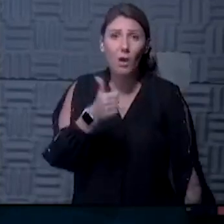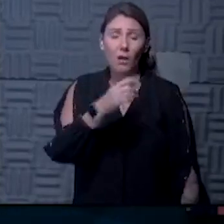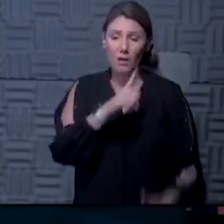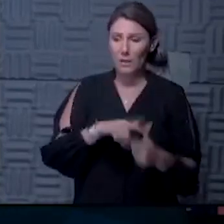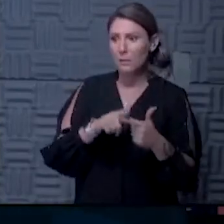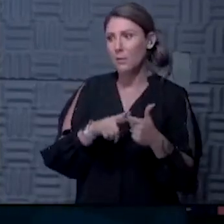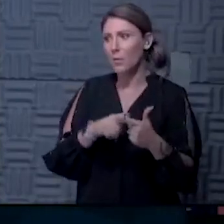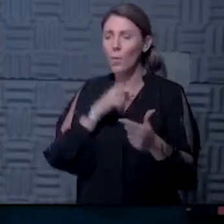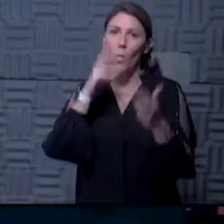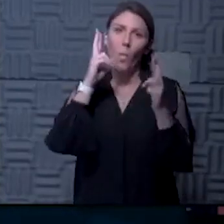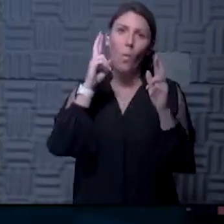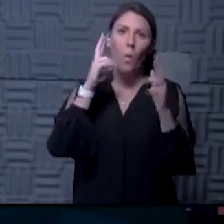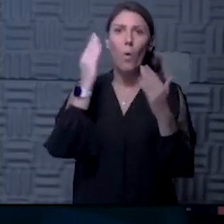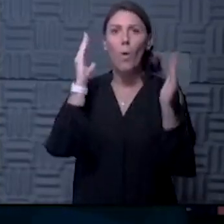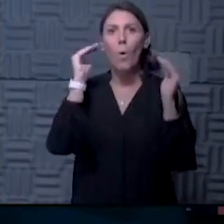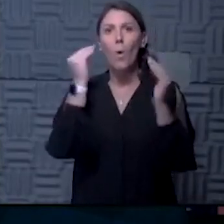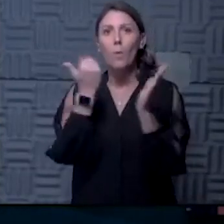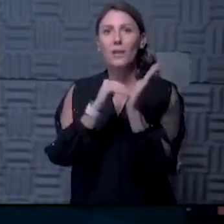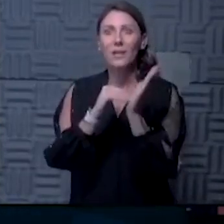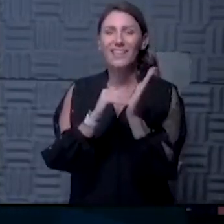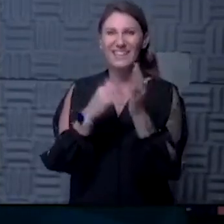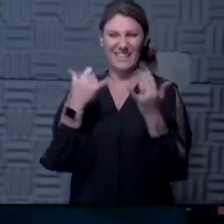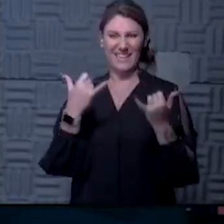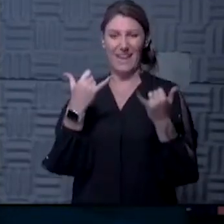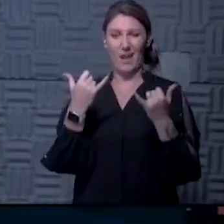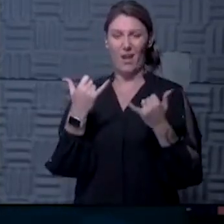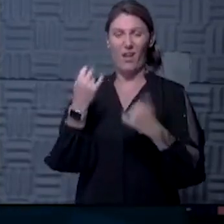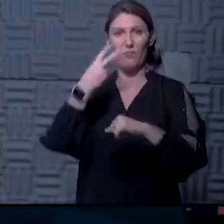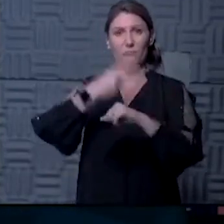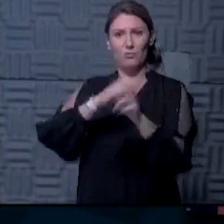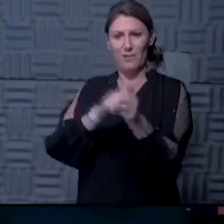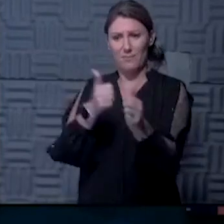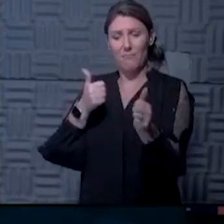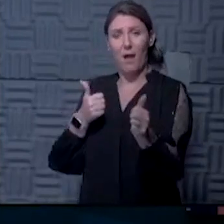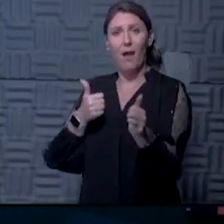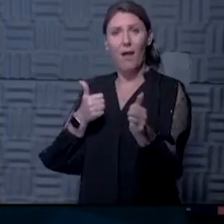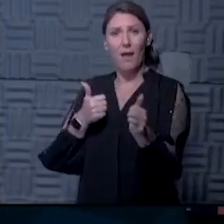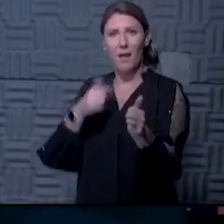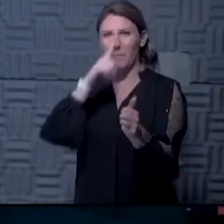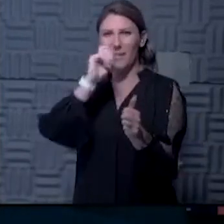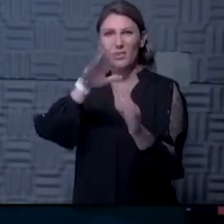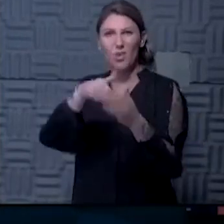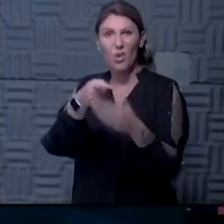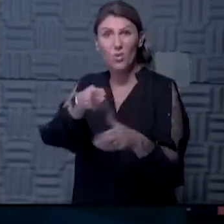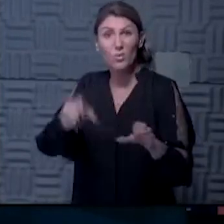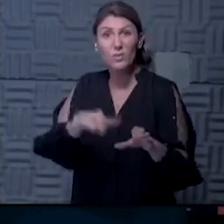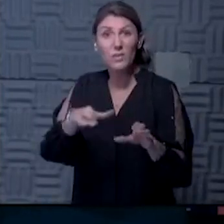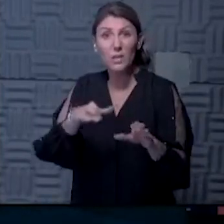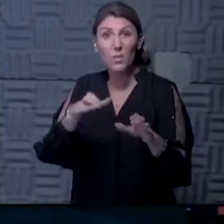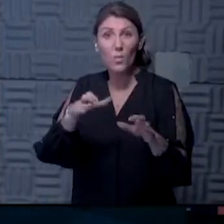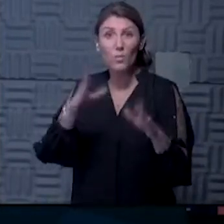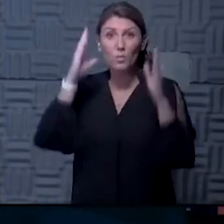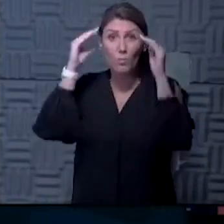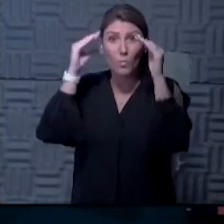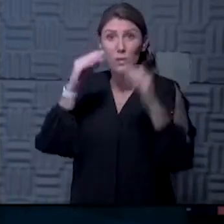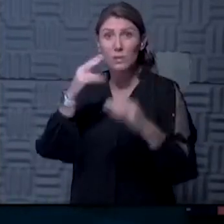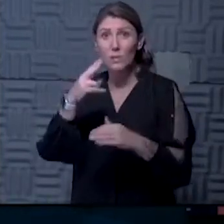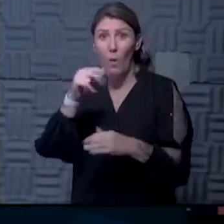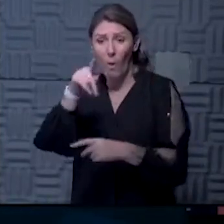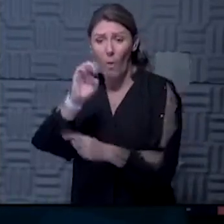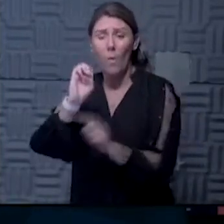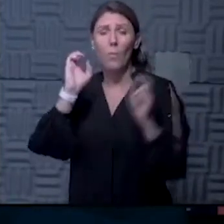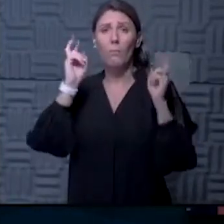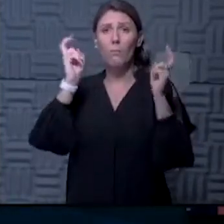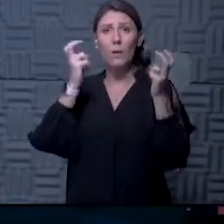hope that it's going to get better again, now you're 2 days behind of actually doing anything because all you did was hope. So prepare yourself, keep moving